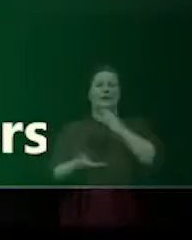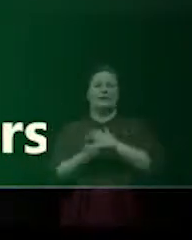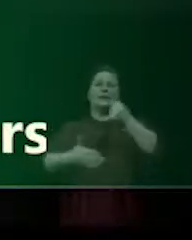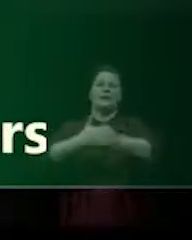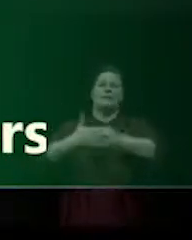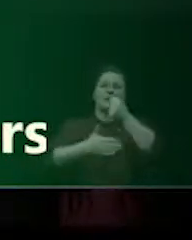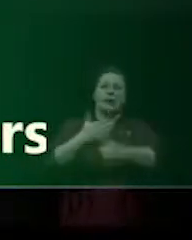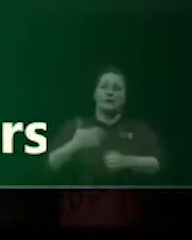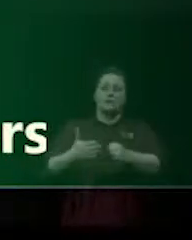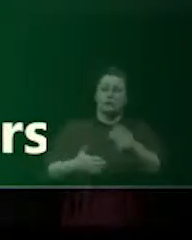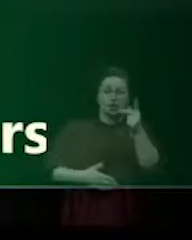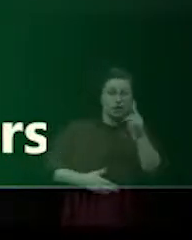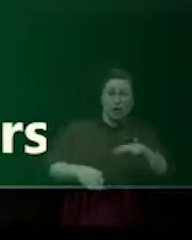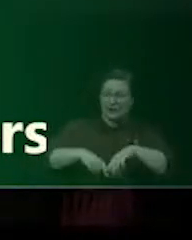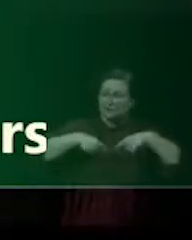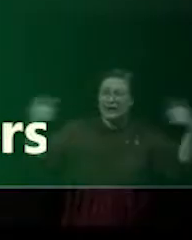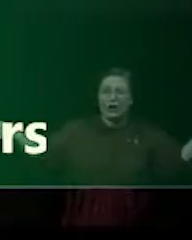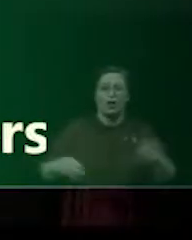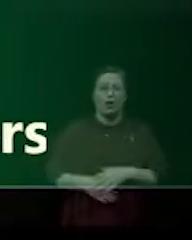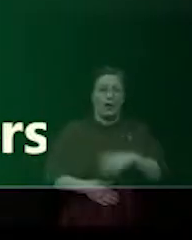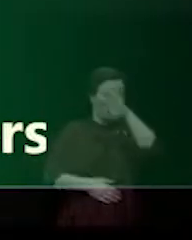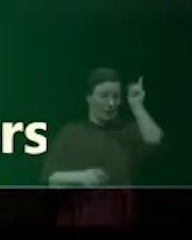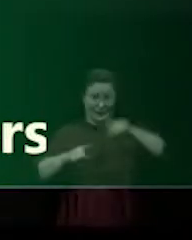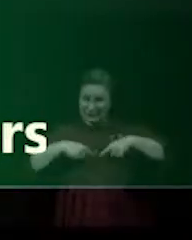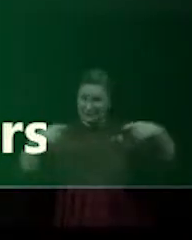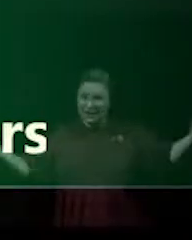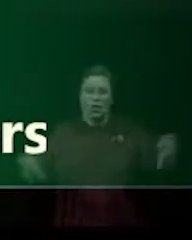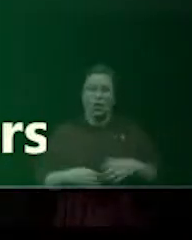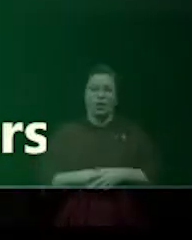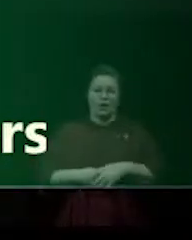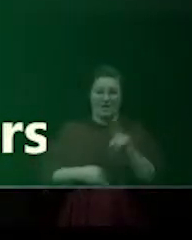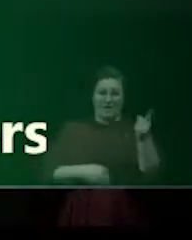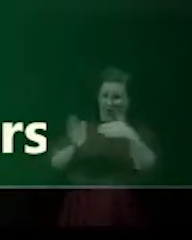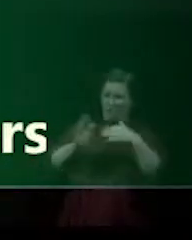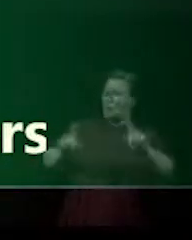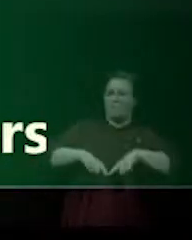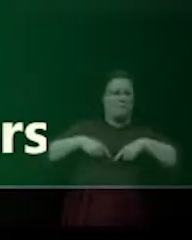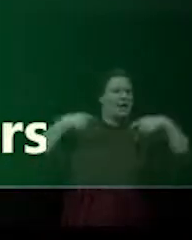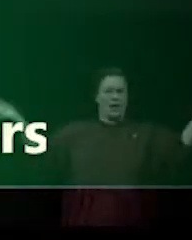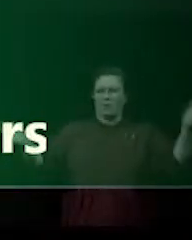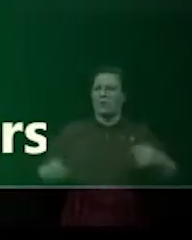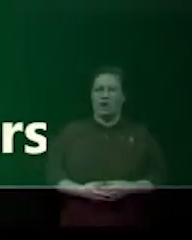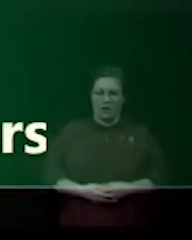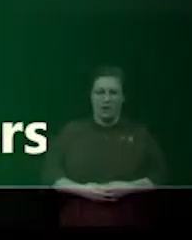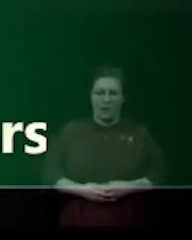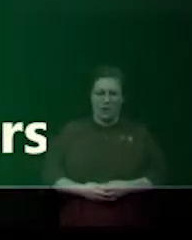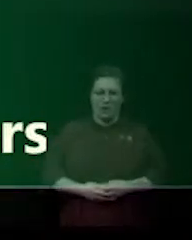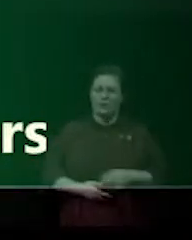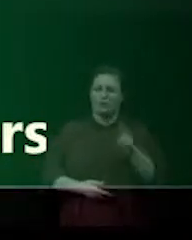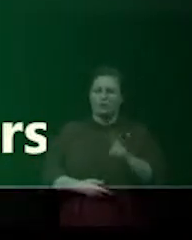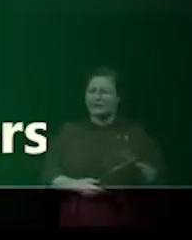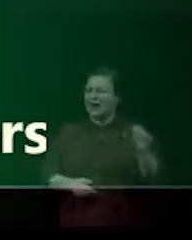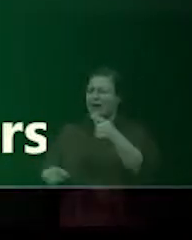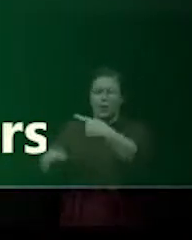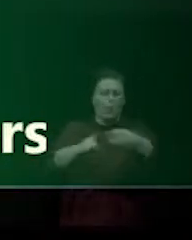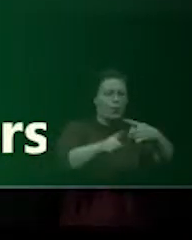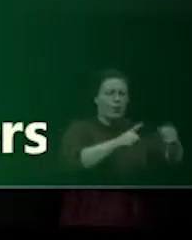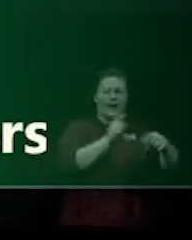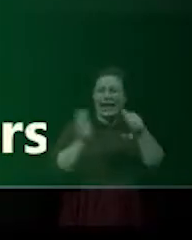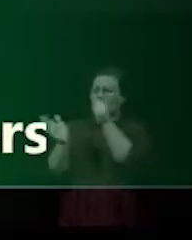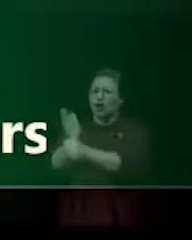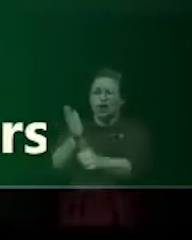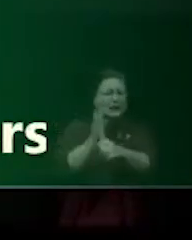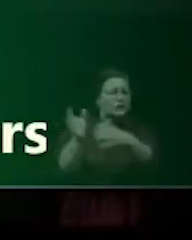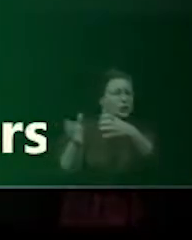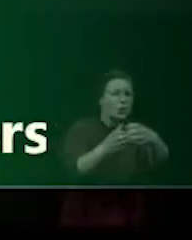of any gender, of varying ages, from any part of the world, and from all sorts of